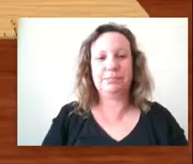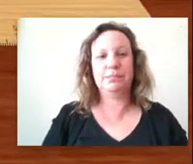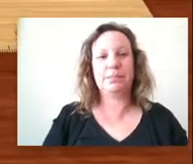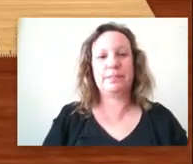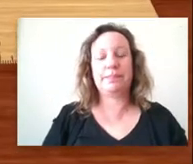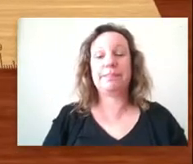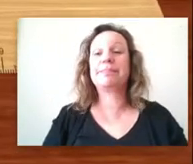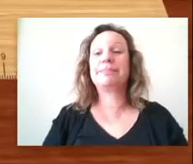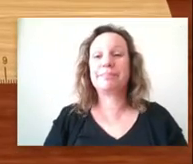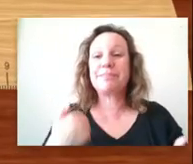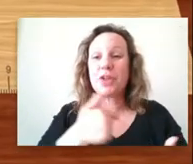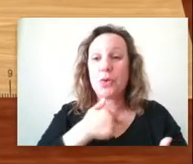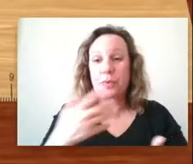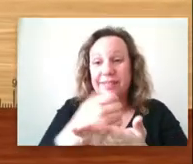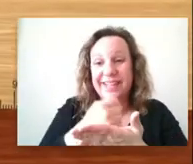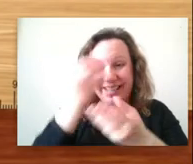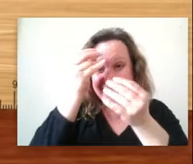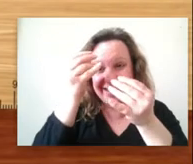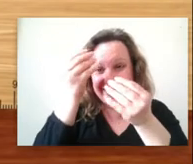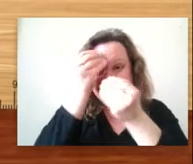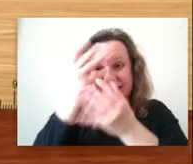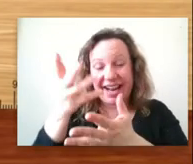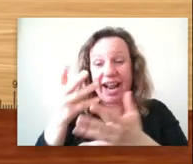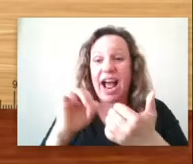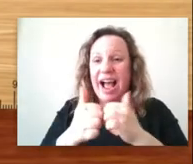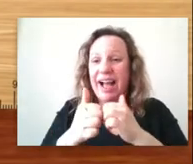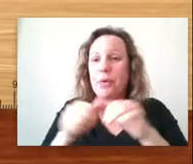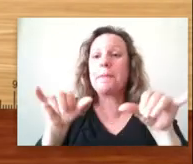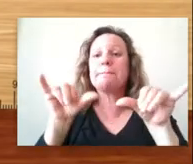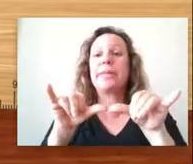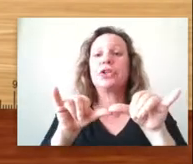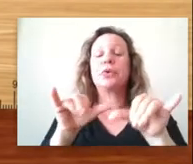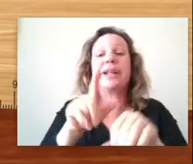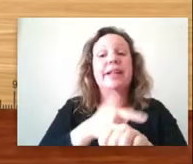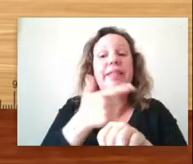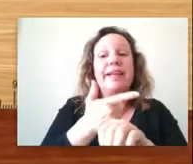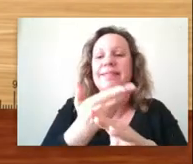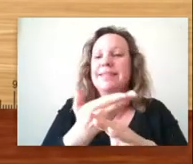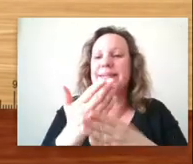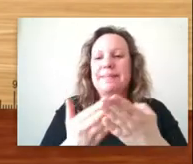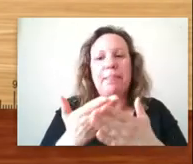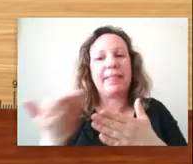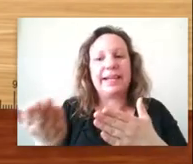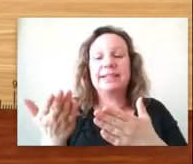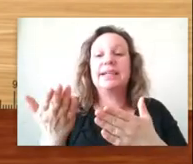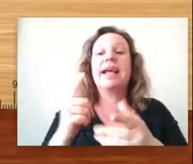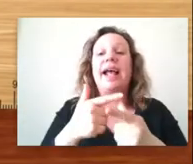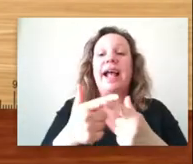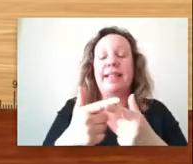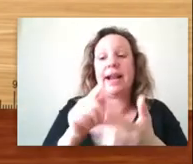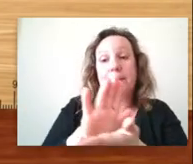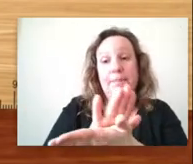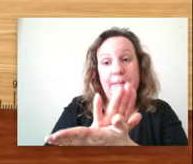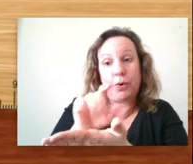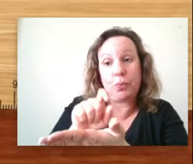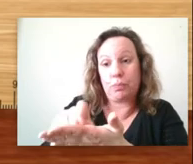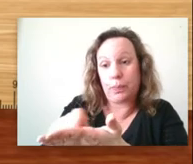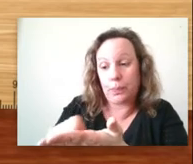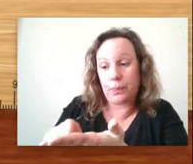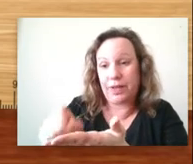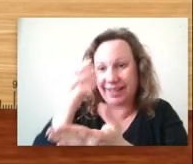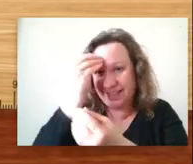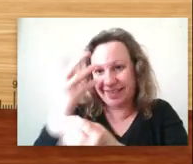We are going to get our data by measuring the lengths of some objects that I have. We will then write the data we collect on a piece of paper and use